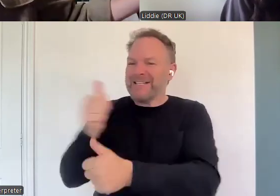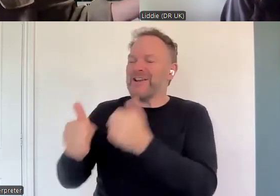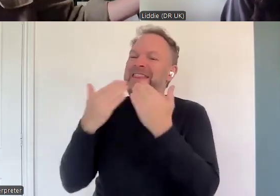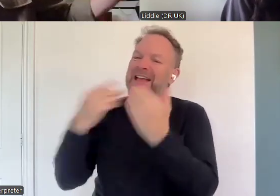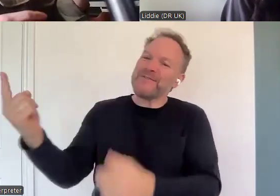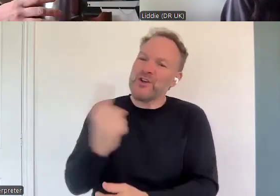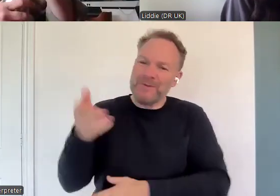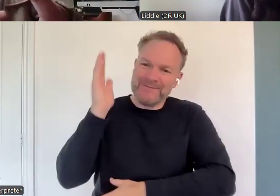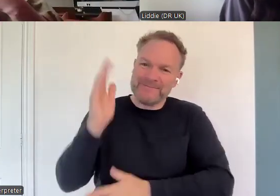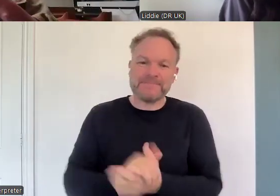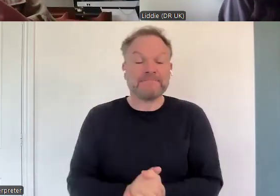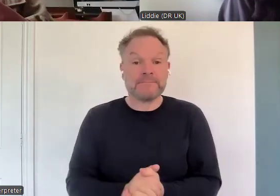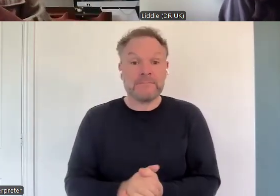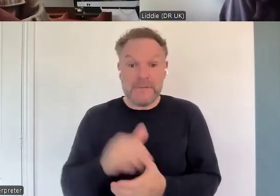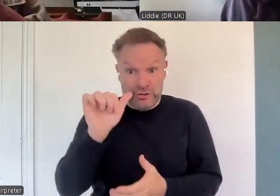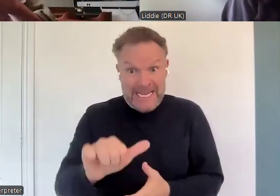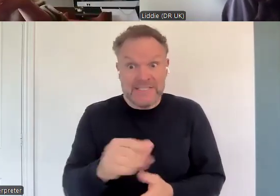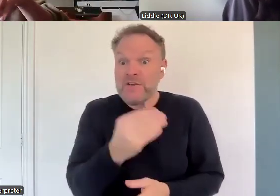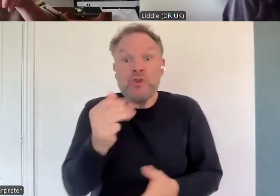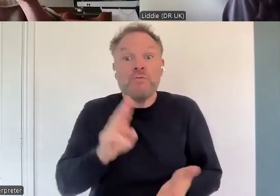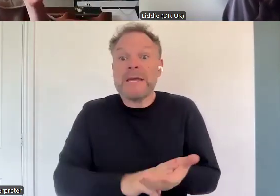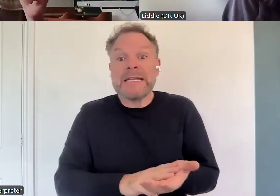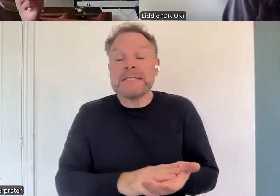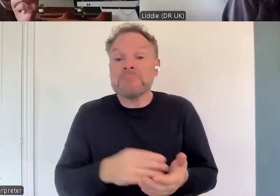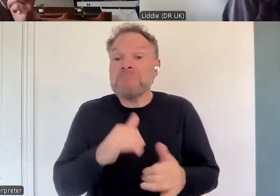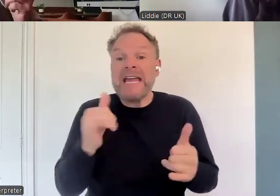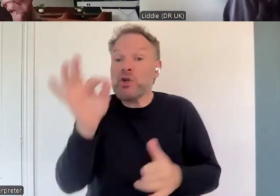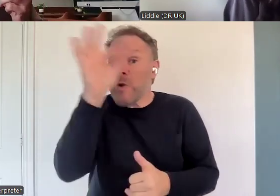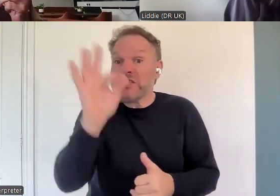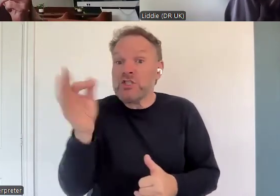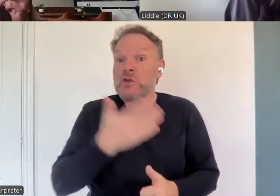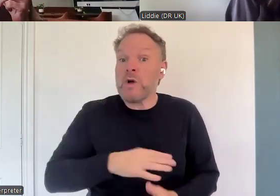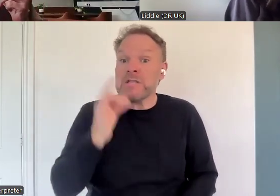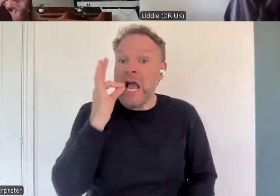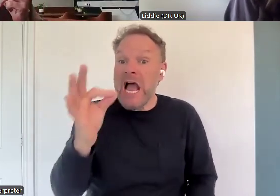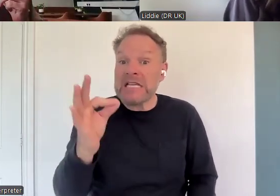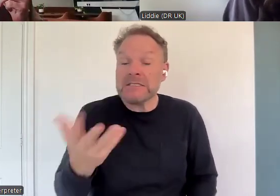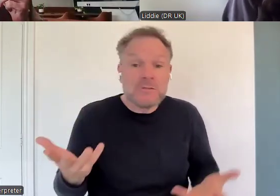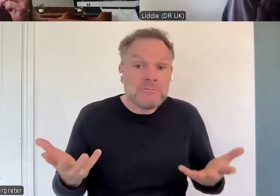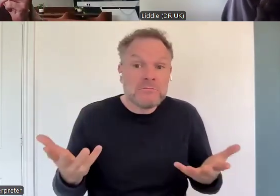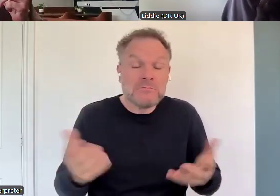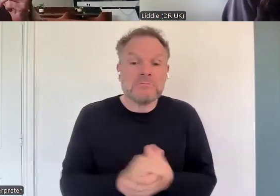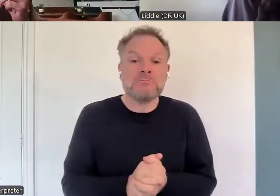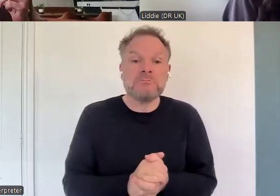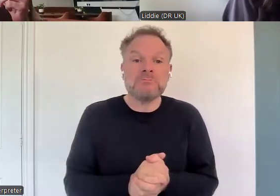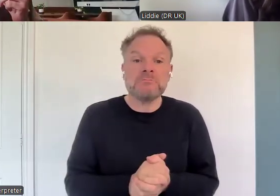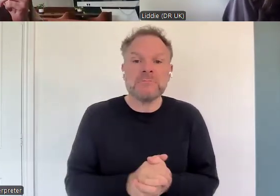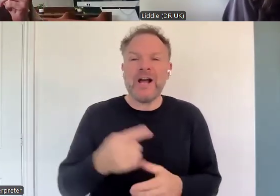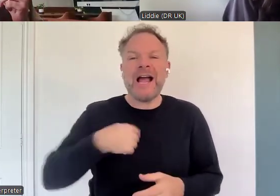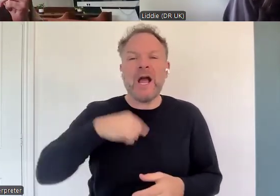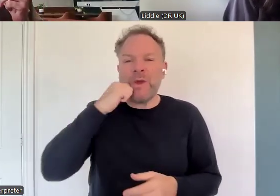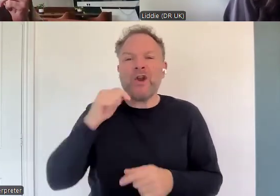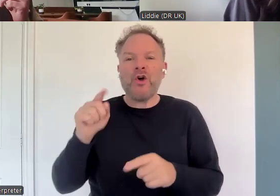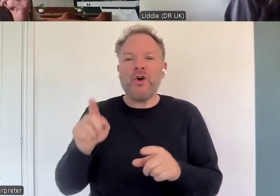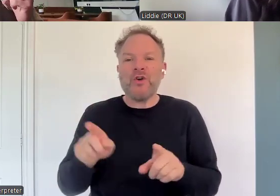today. So yeah, a couple of minutes if anyone's got any questions they want to ask. I'll also launch the poll as well